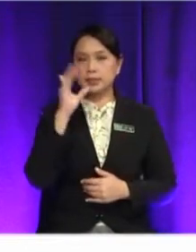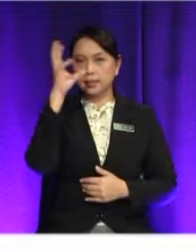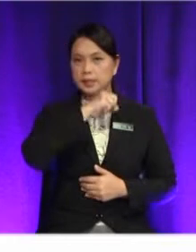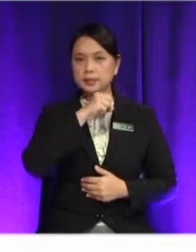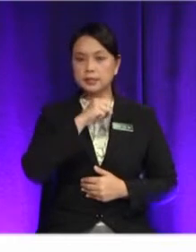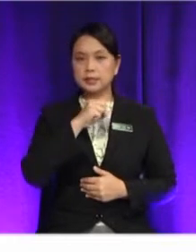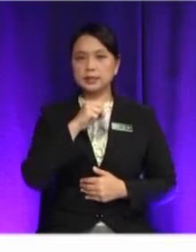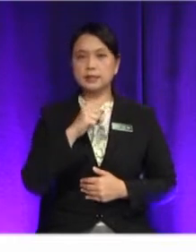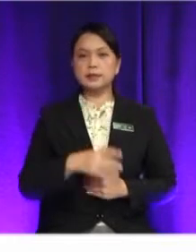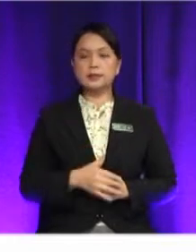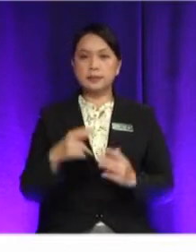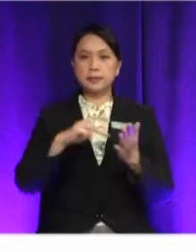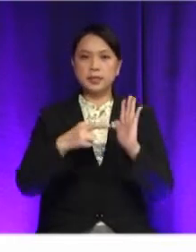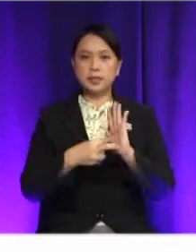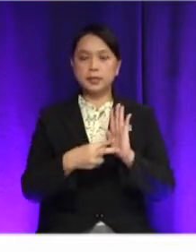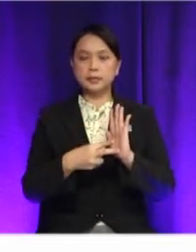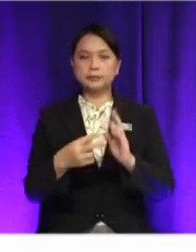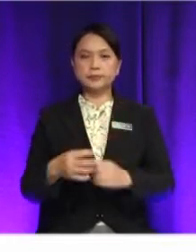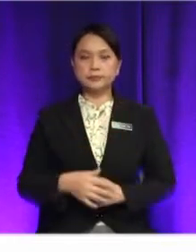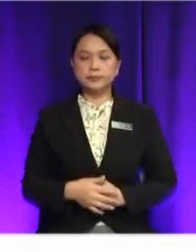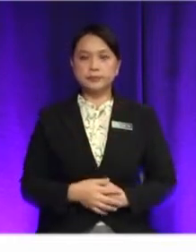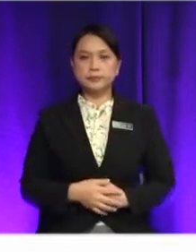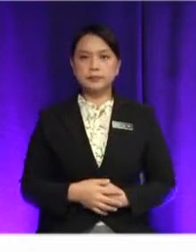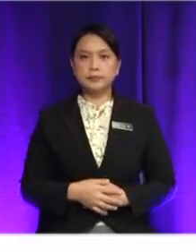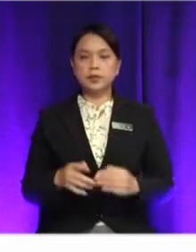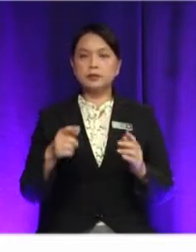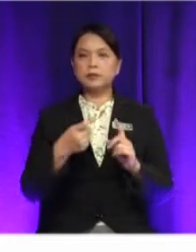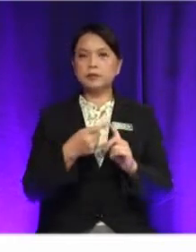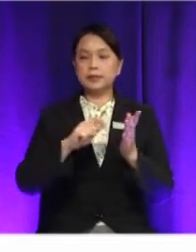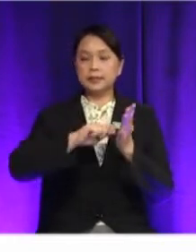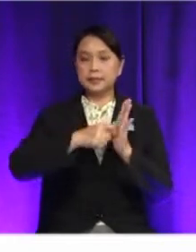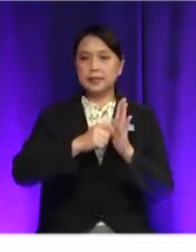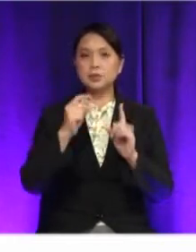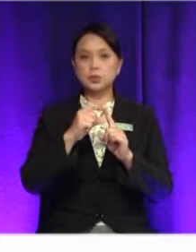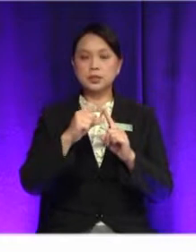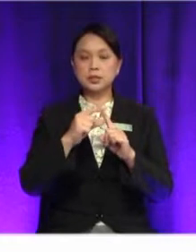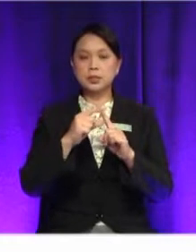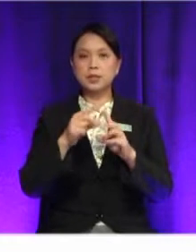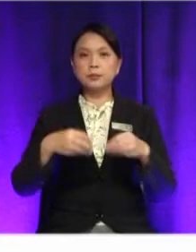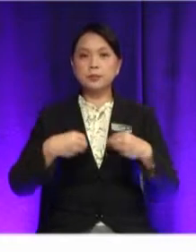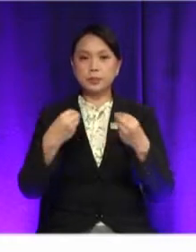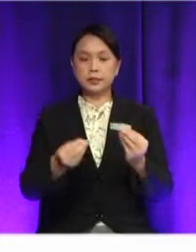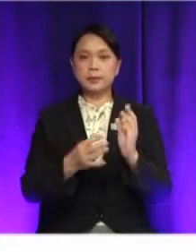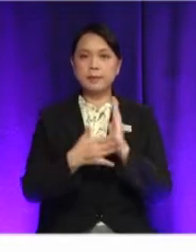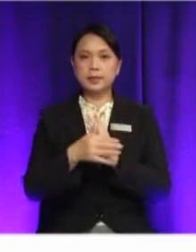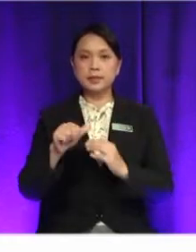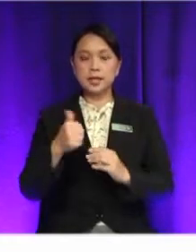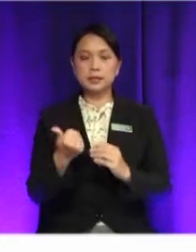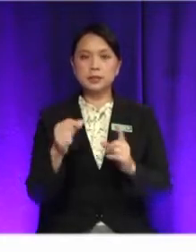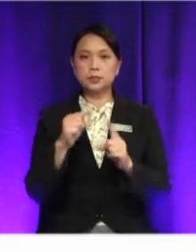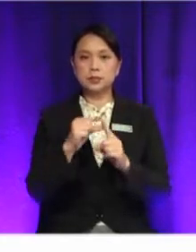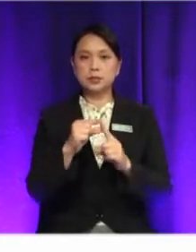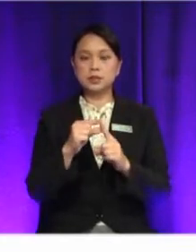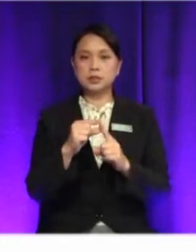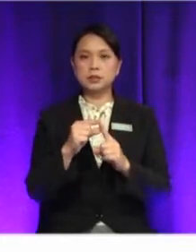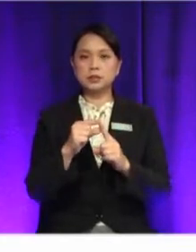unfamiliar words from clues. Now, this means the keywords provided by other words and by context on a wide